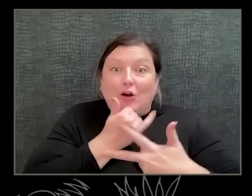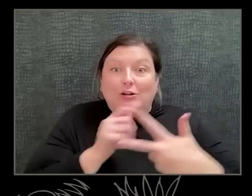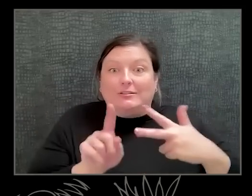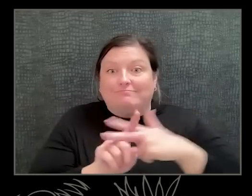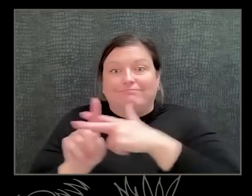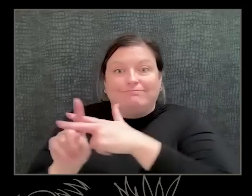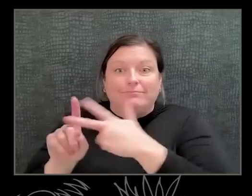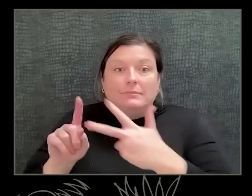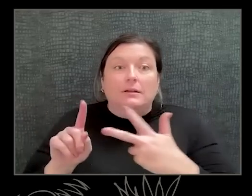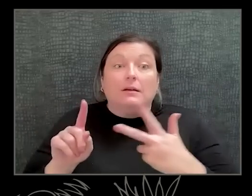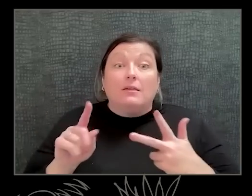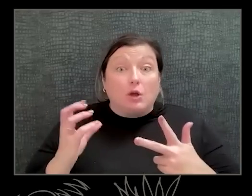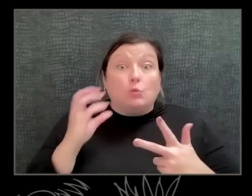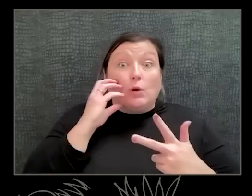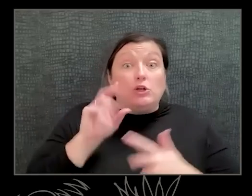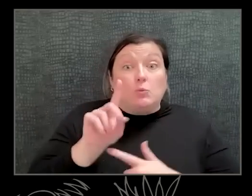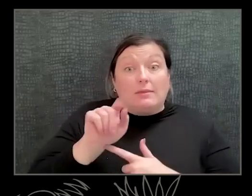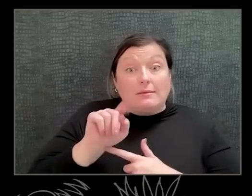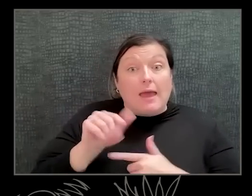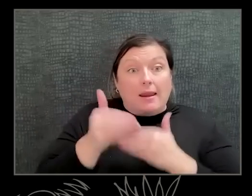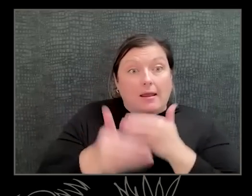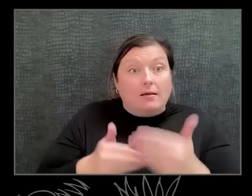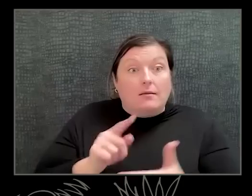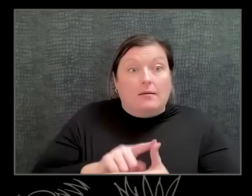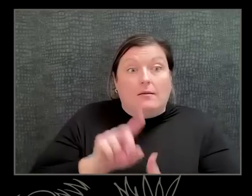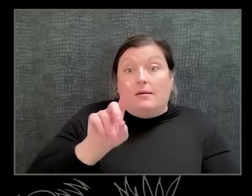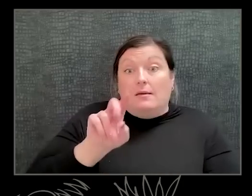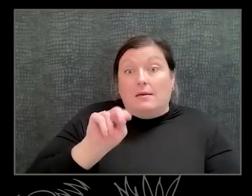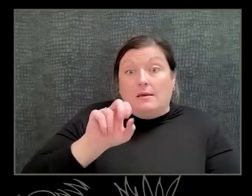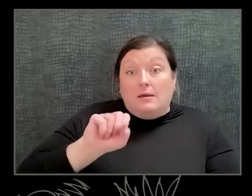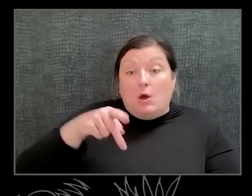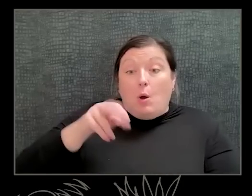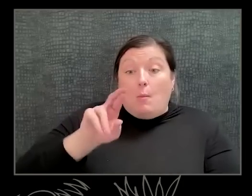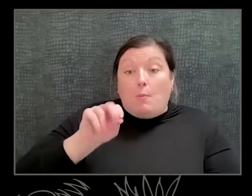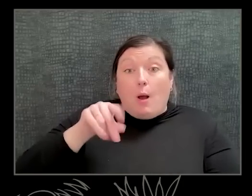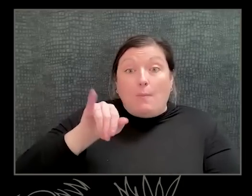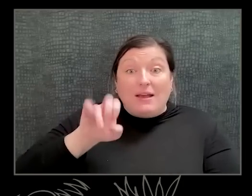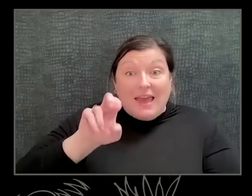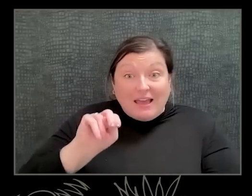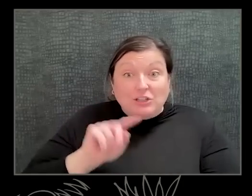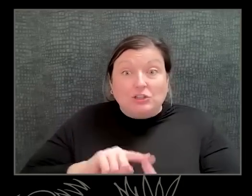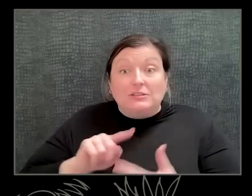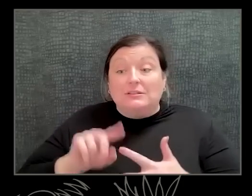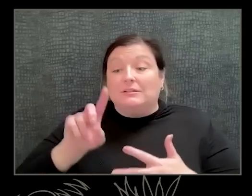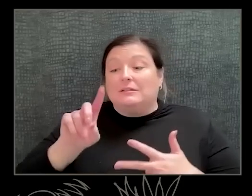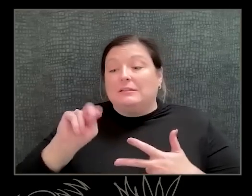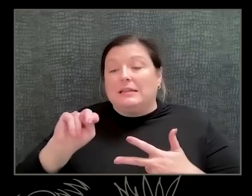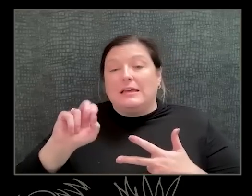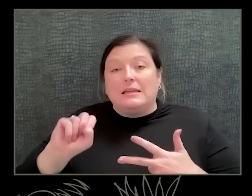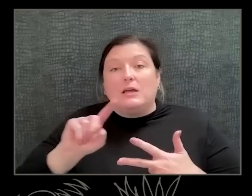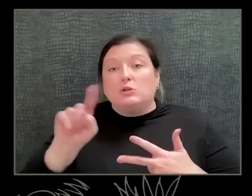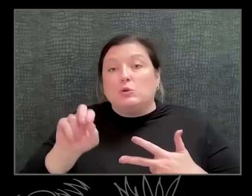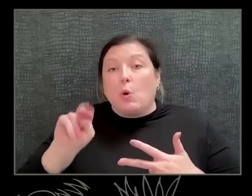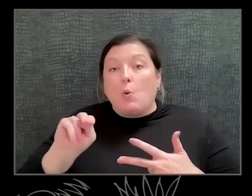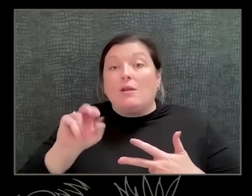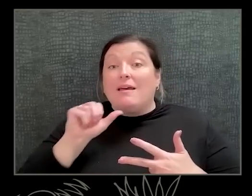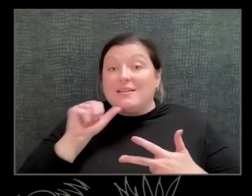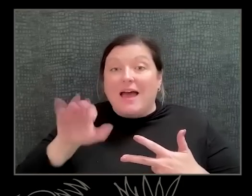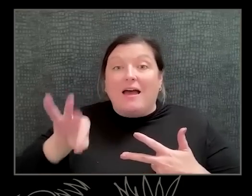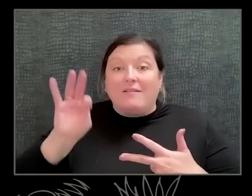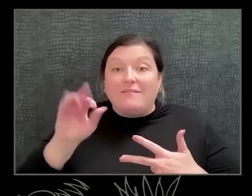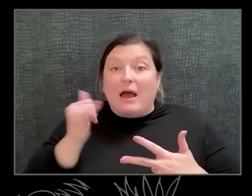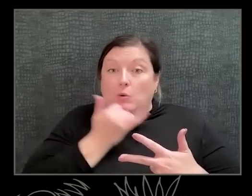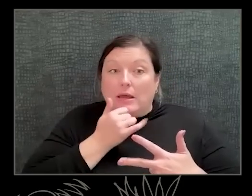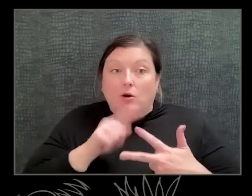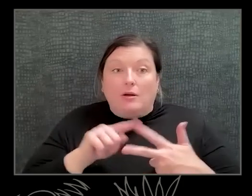enriched with data along the way. So it can throw a DNS propagation delay error, a DNS zone not found error, and an